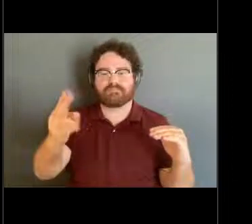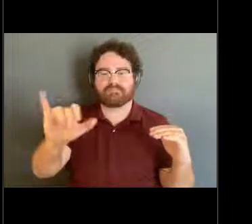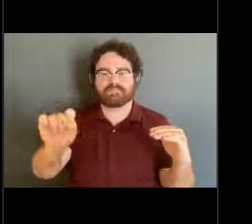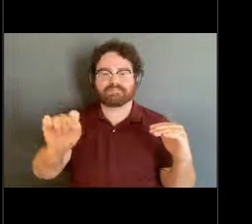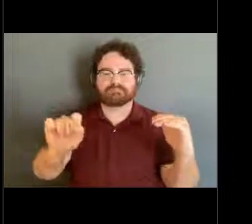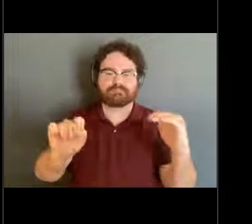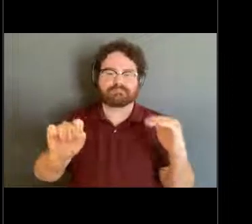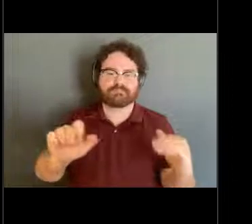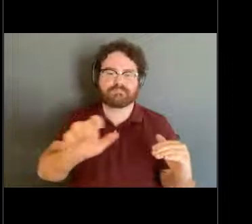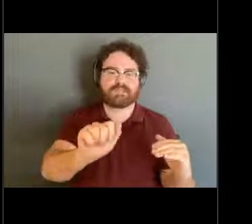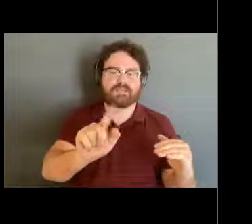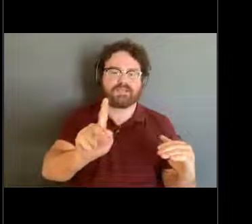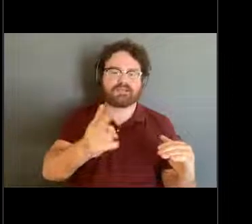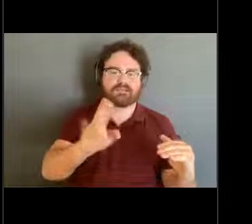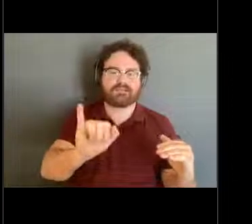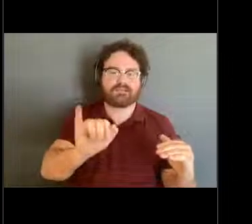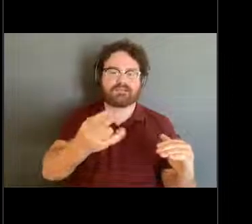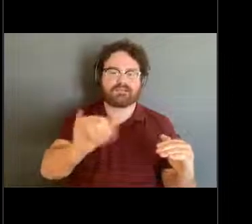Akihiko Murata,